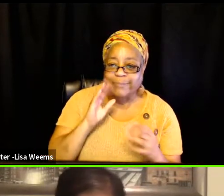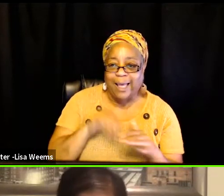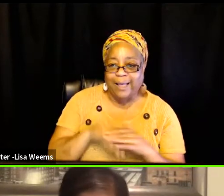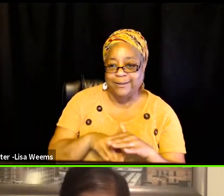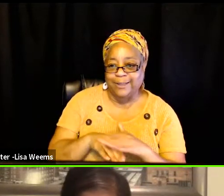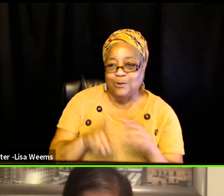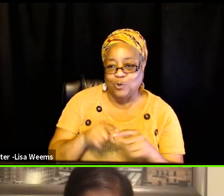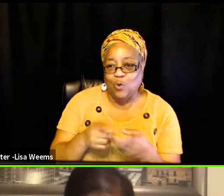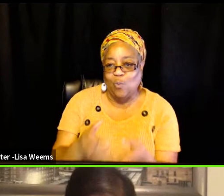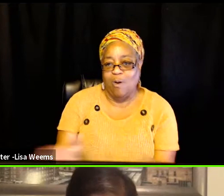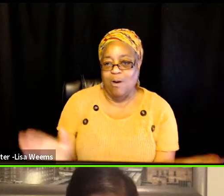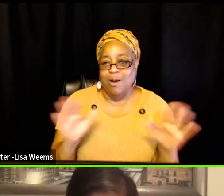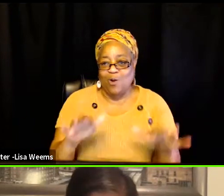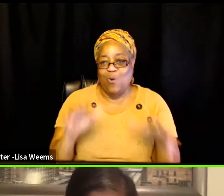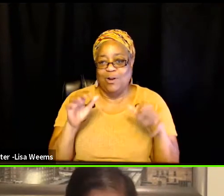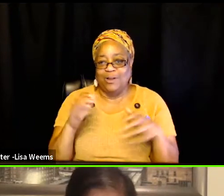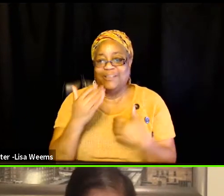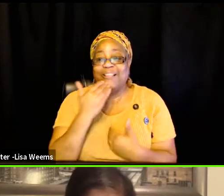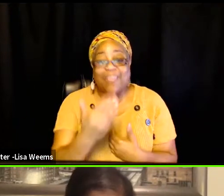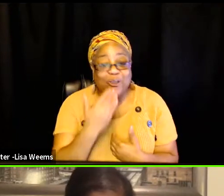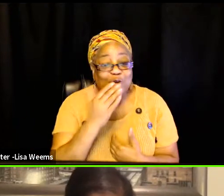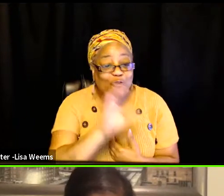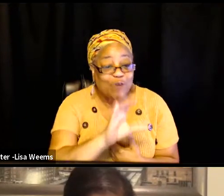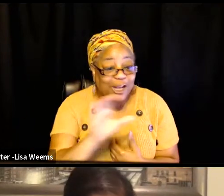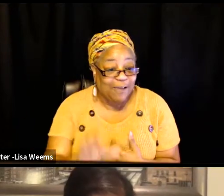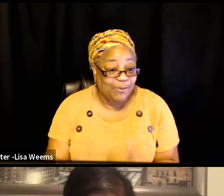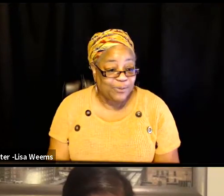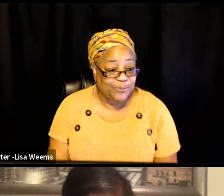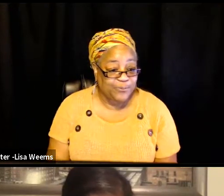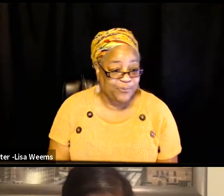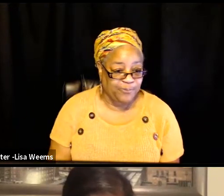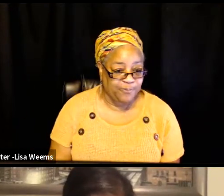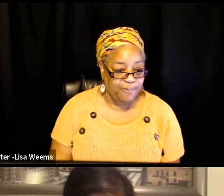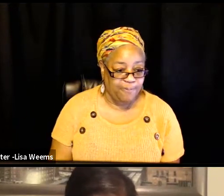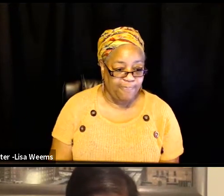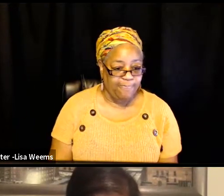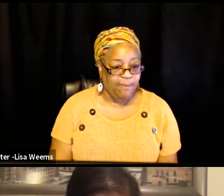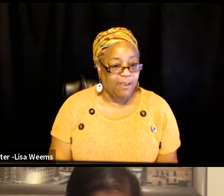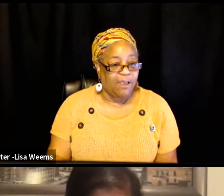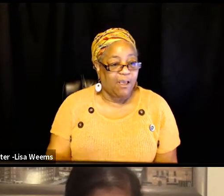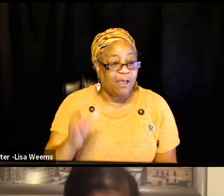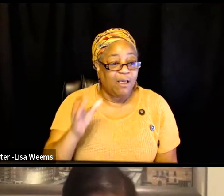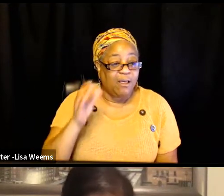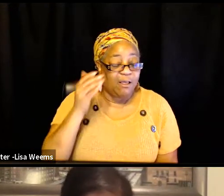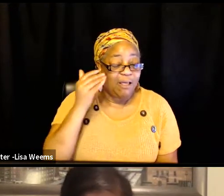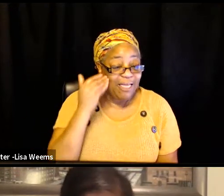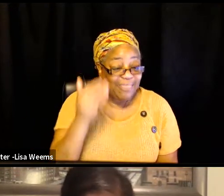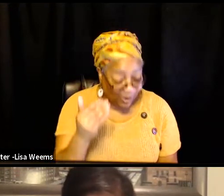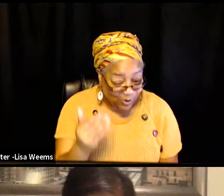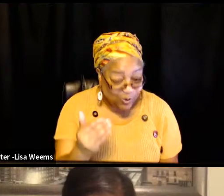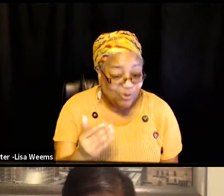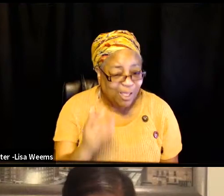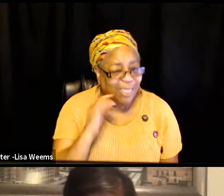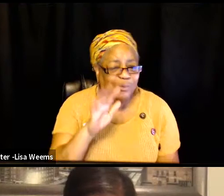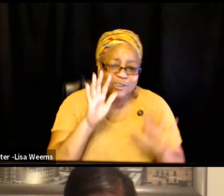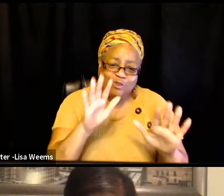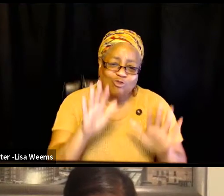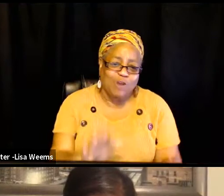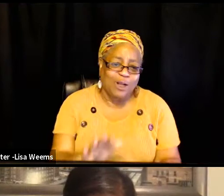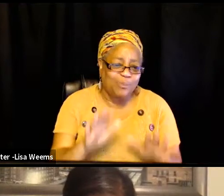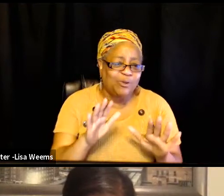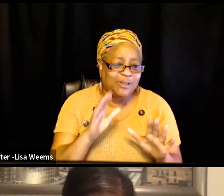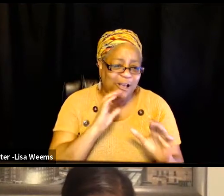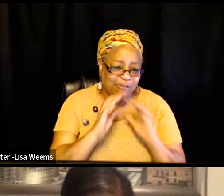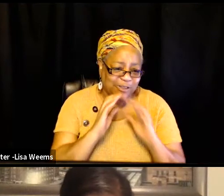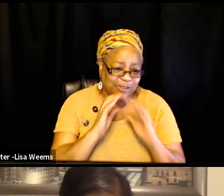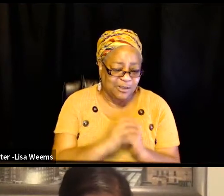wider audience. And thank you, Creative Capital. Yeah, and thank you, Sheetal and Pablo. That was a really incredible conversation.